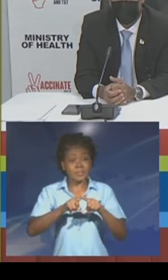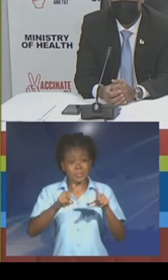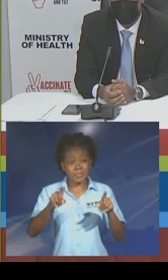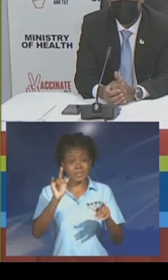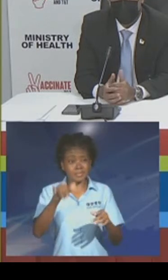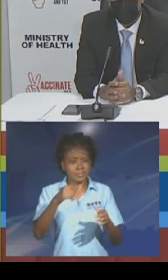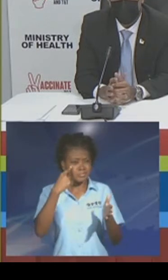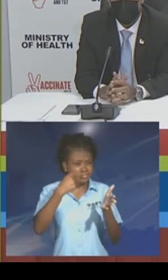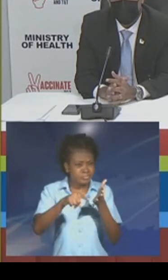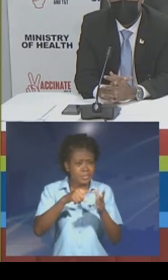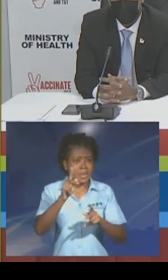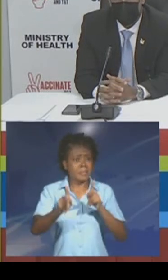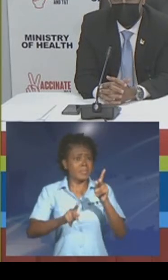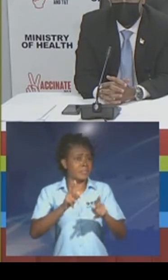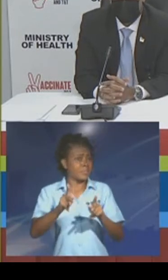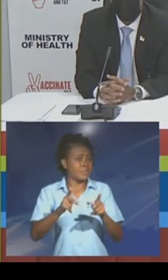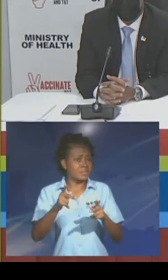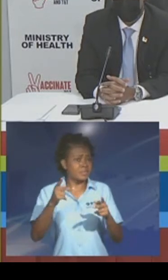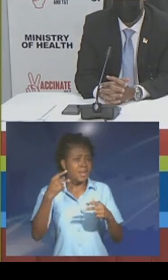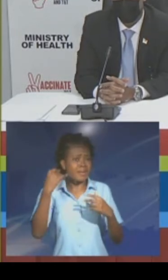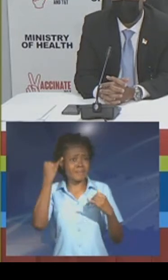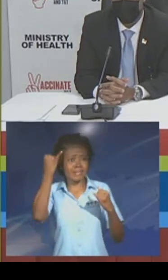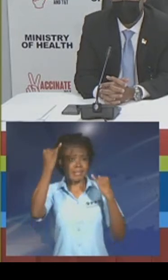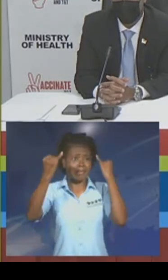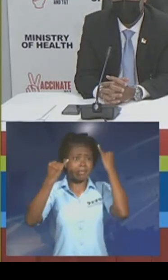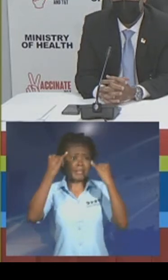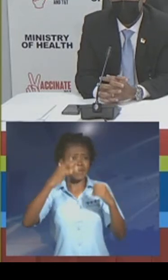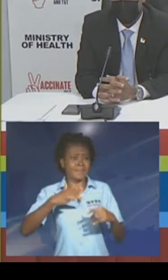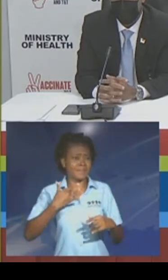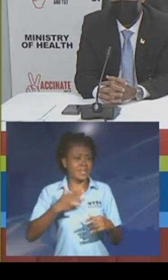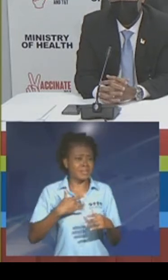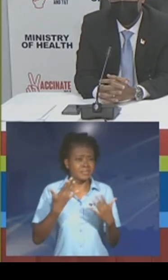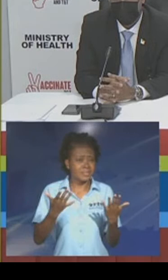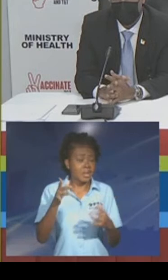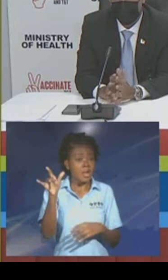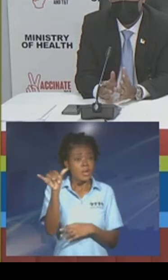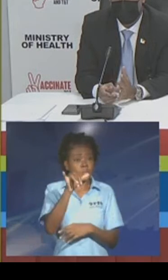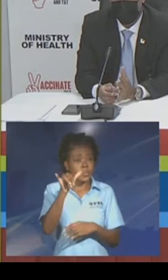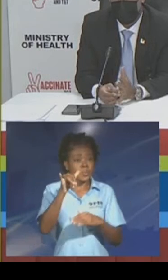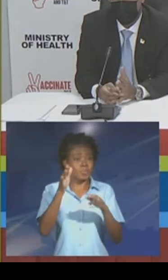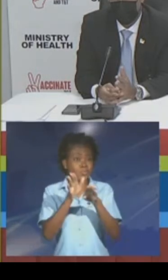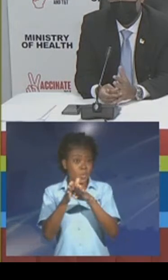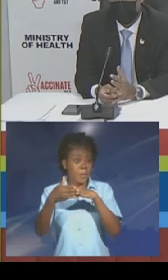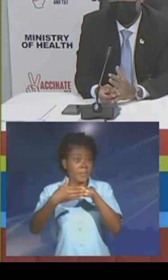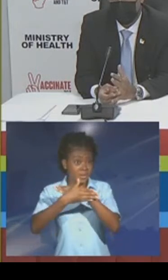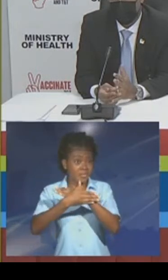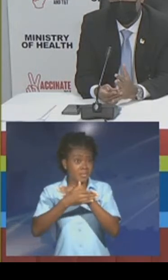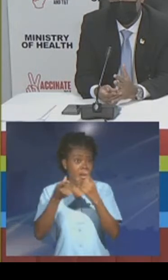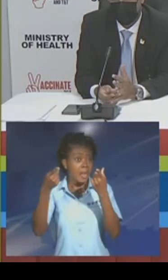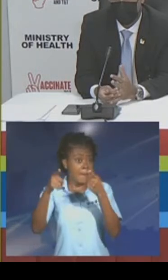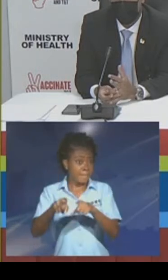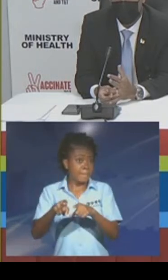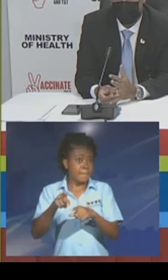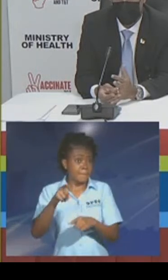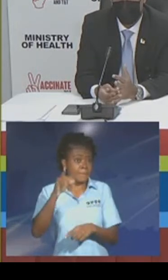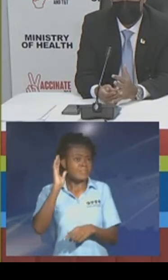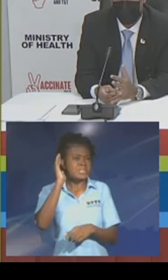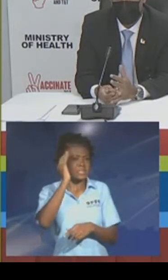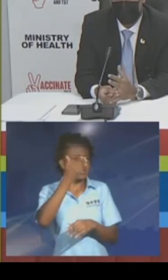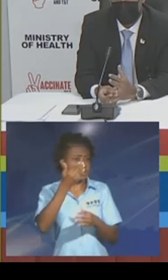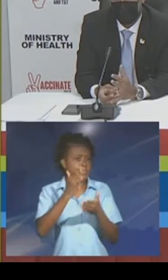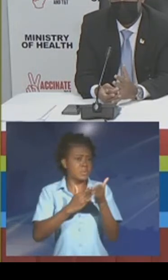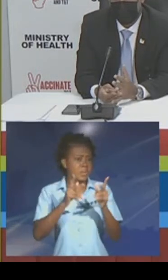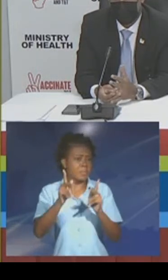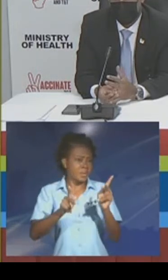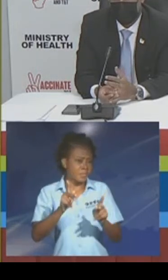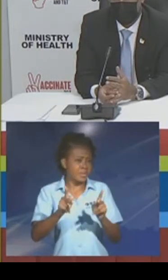the news of like the monkeypox in Jamaica. And there seems to be a bit of a misconception that this